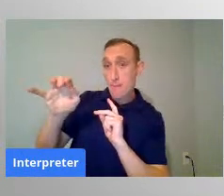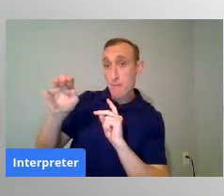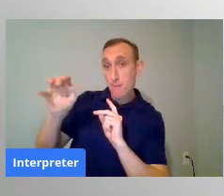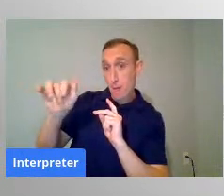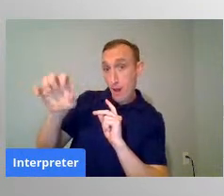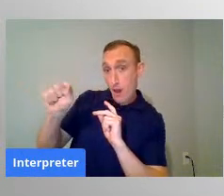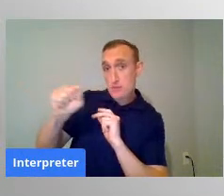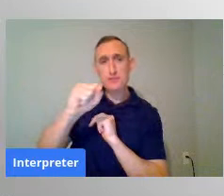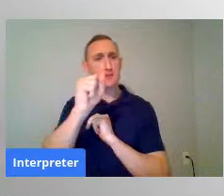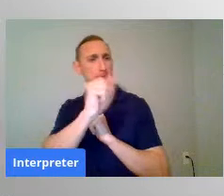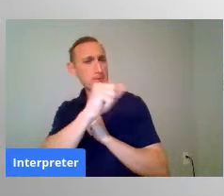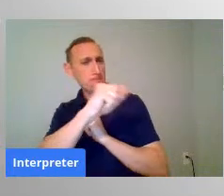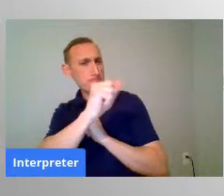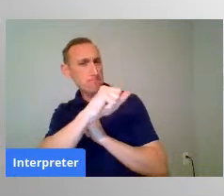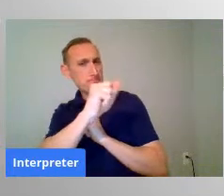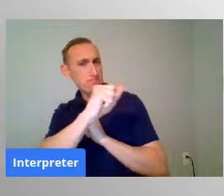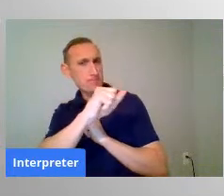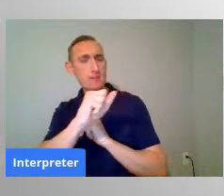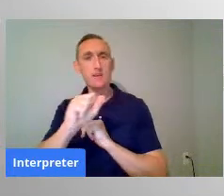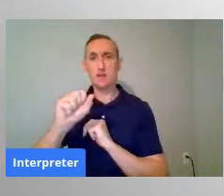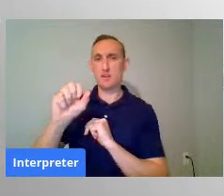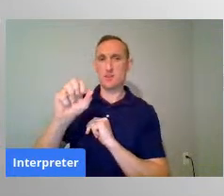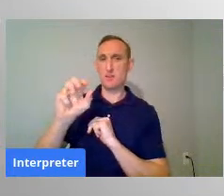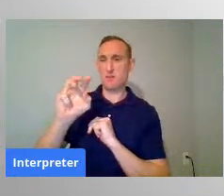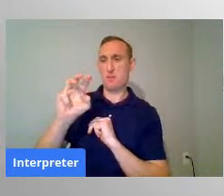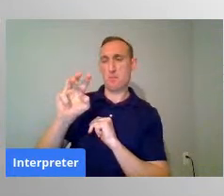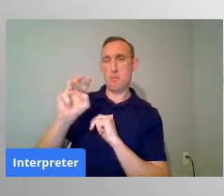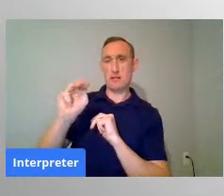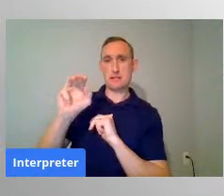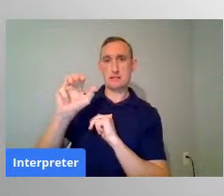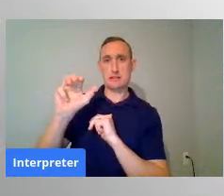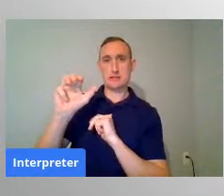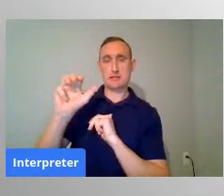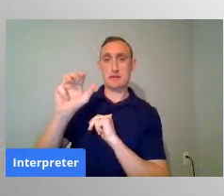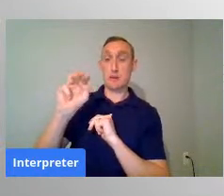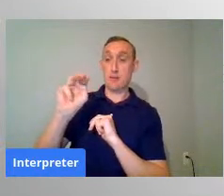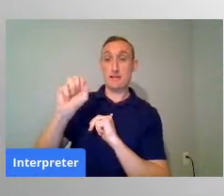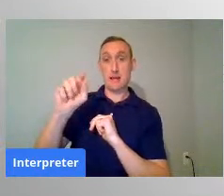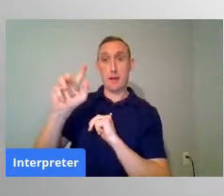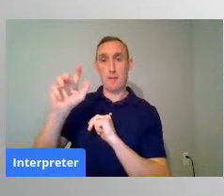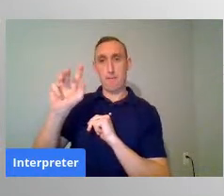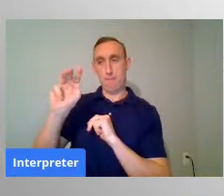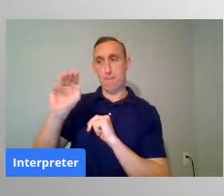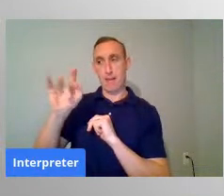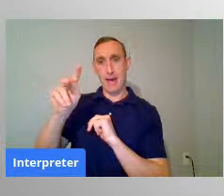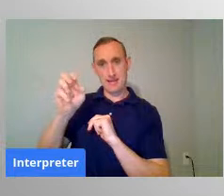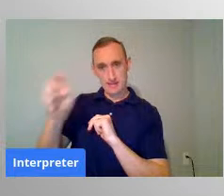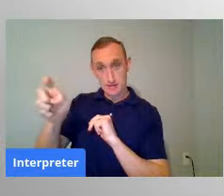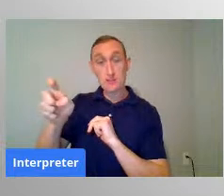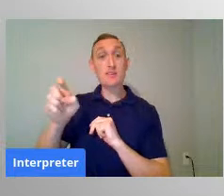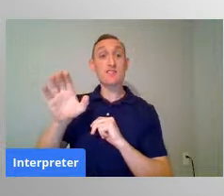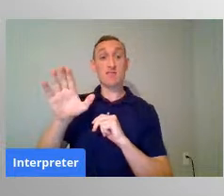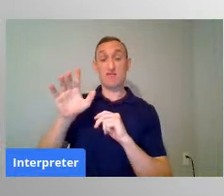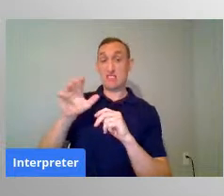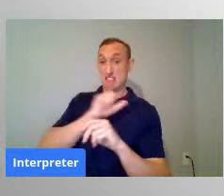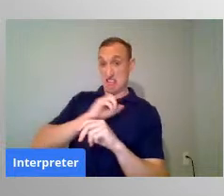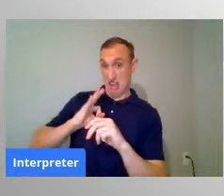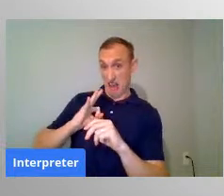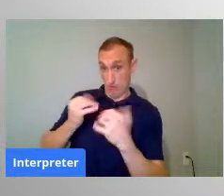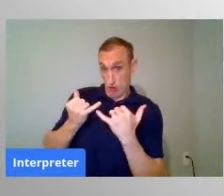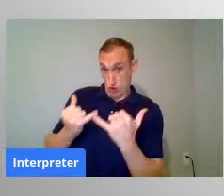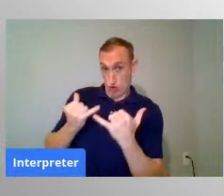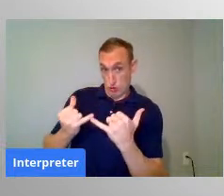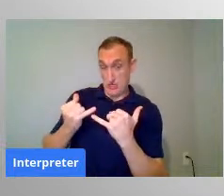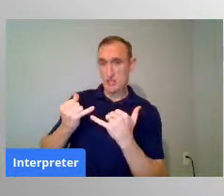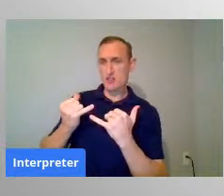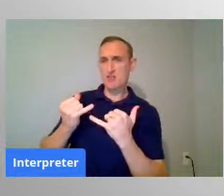was contemplating whether to ask the question or not, but I'm going to ask it. In terms of staff currently,